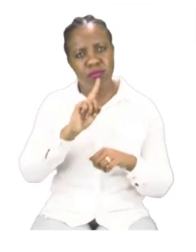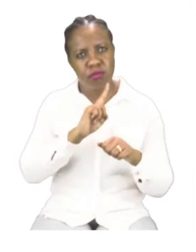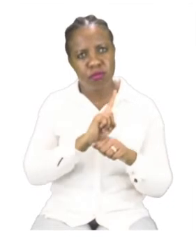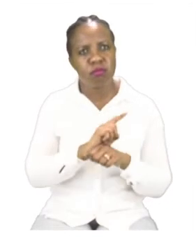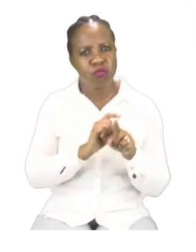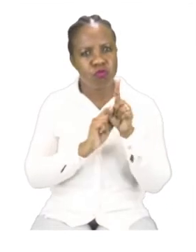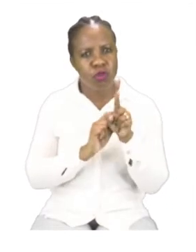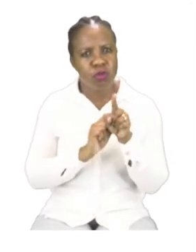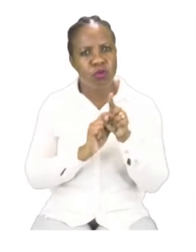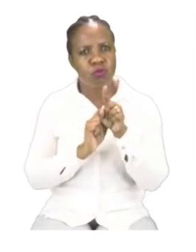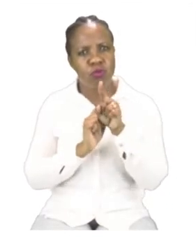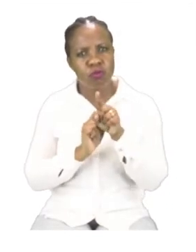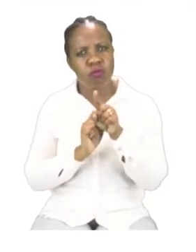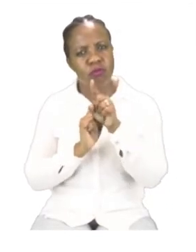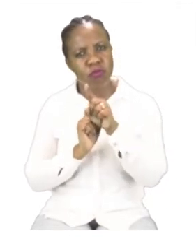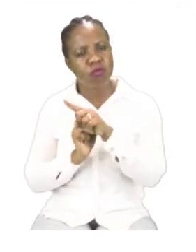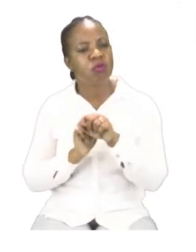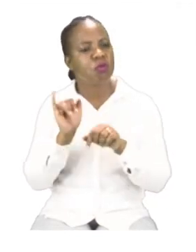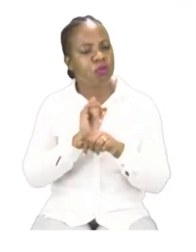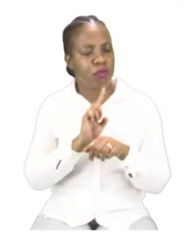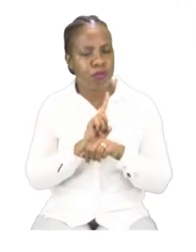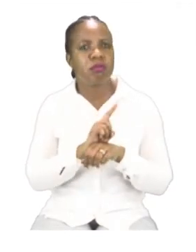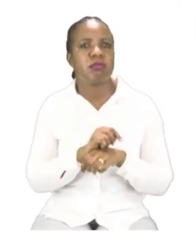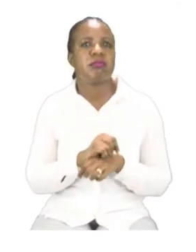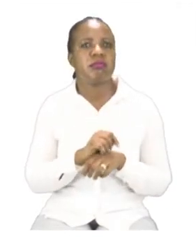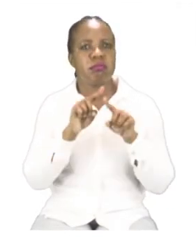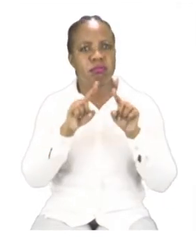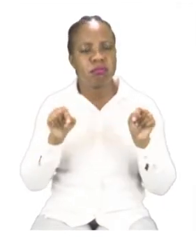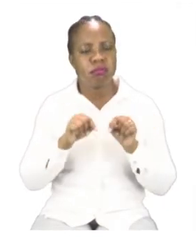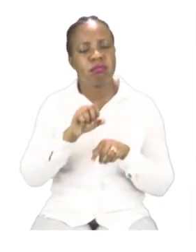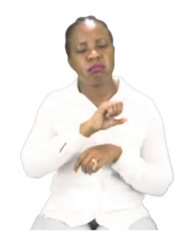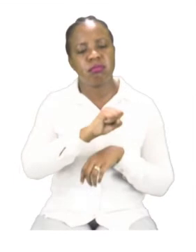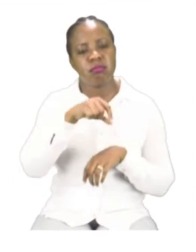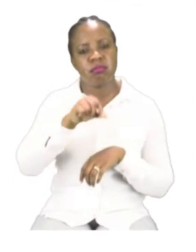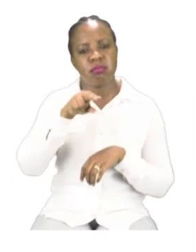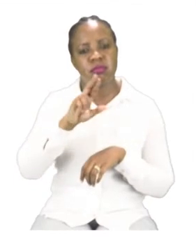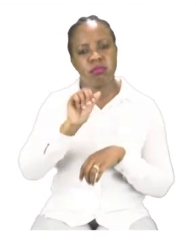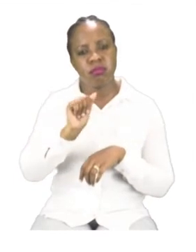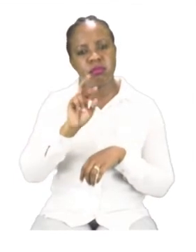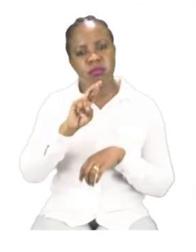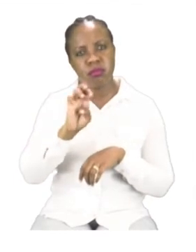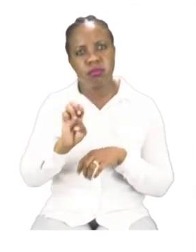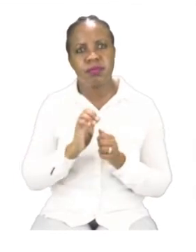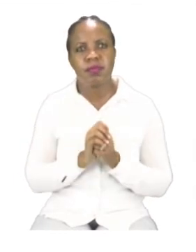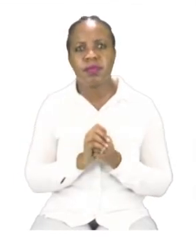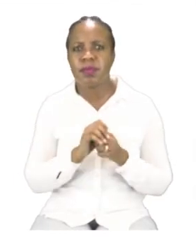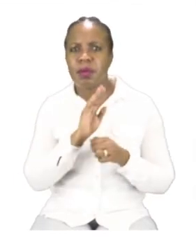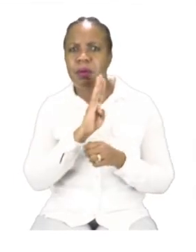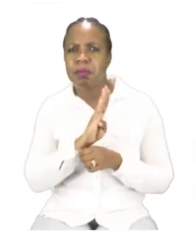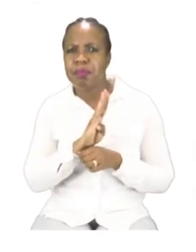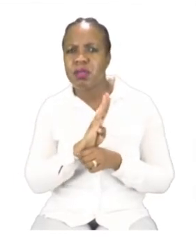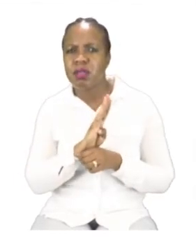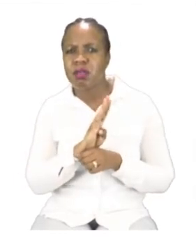Well done. The next one says, which shape is third? So now